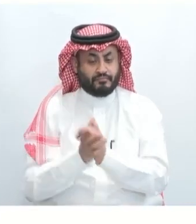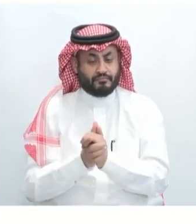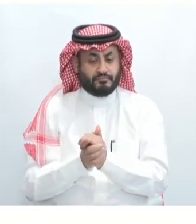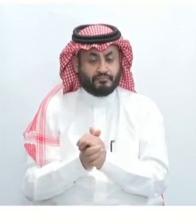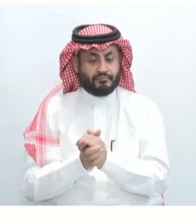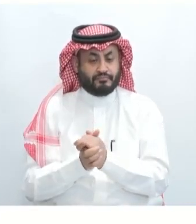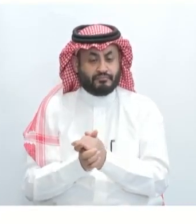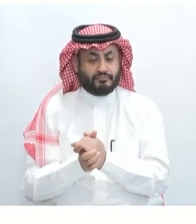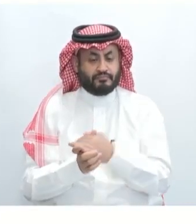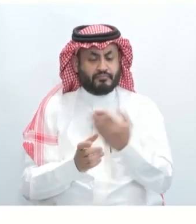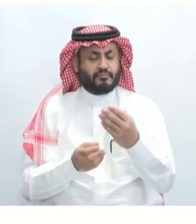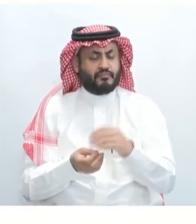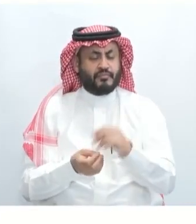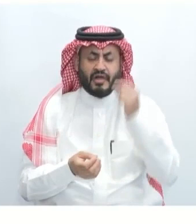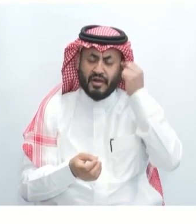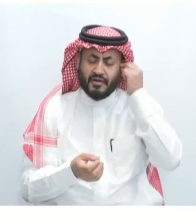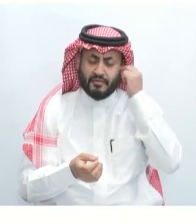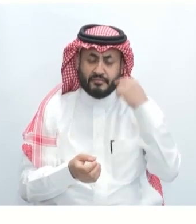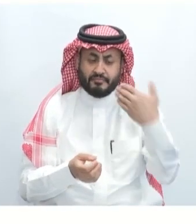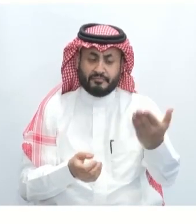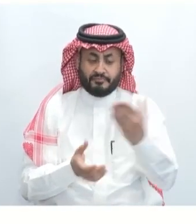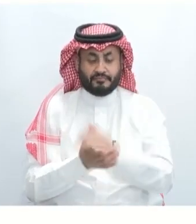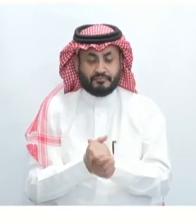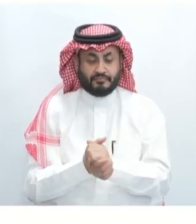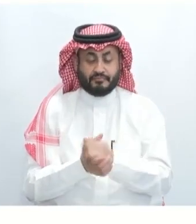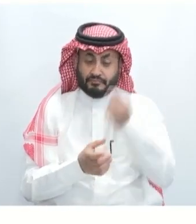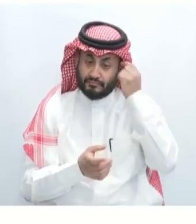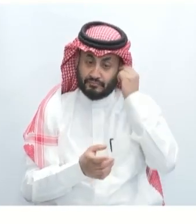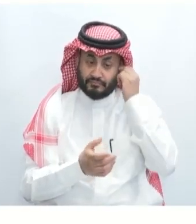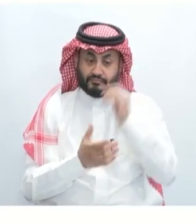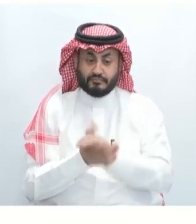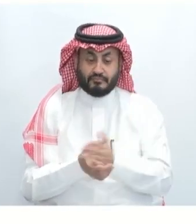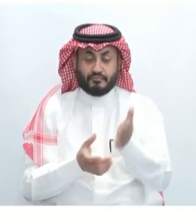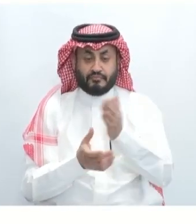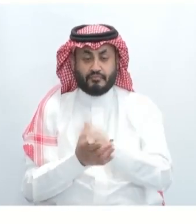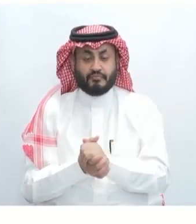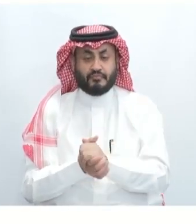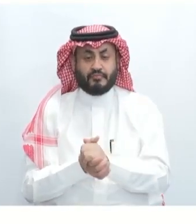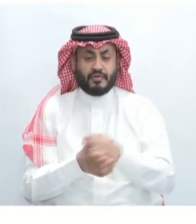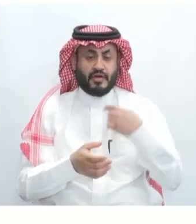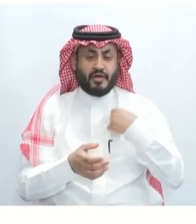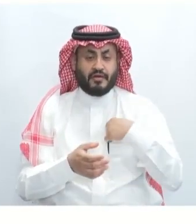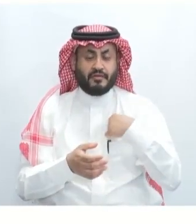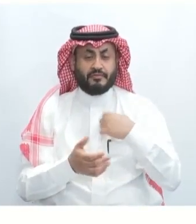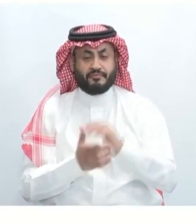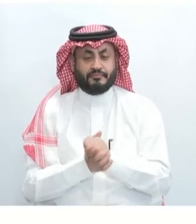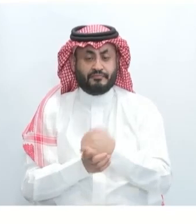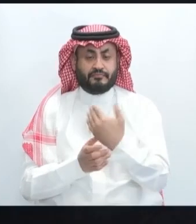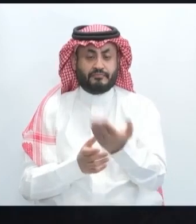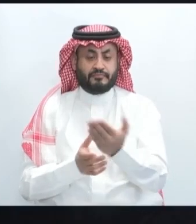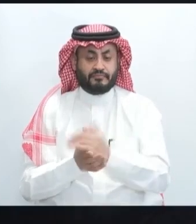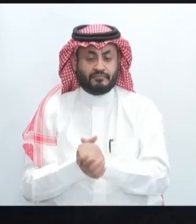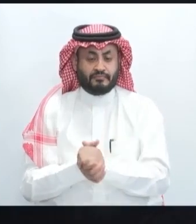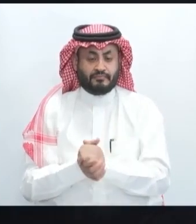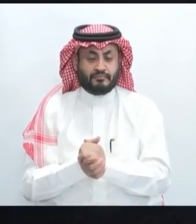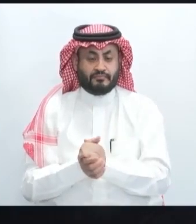what does it mean black? This is the black, perfect. So it's black, it's white. What does it mean white?